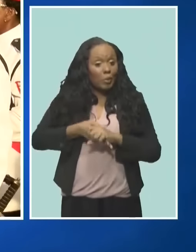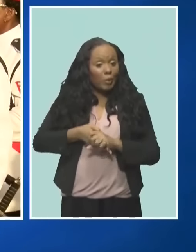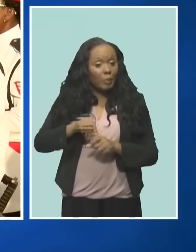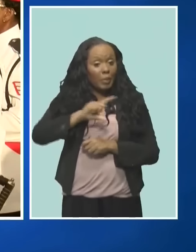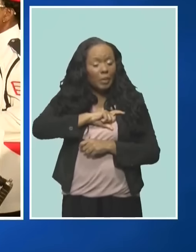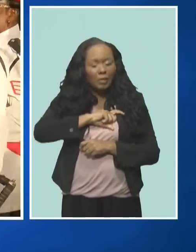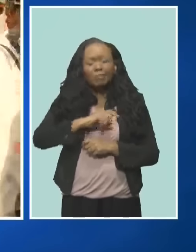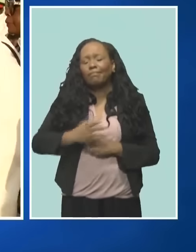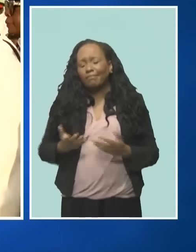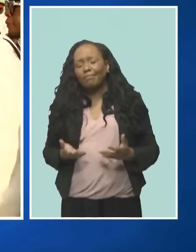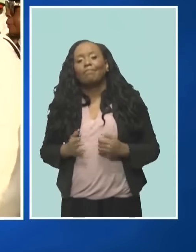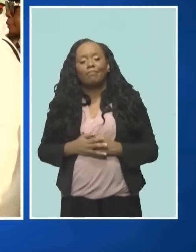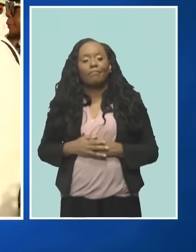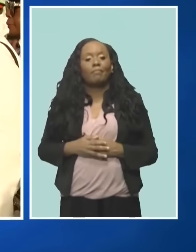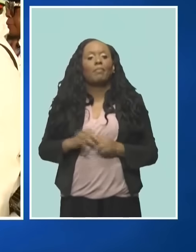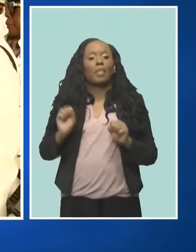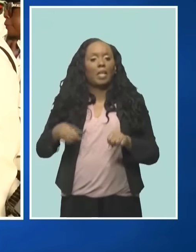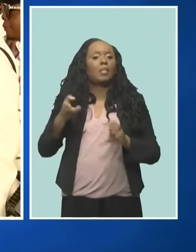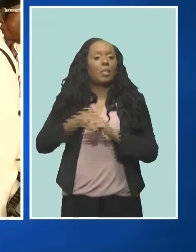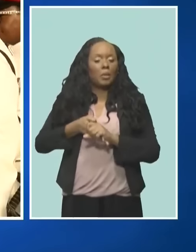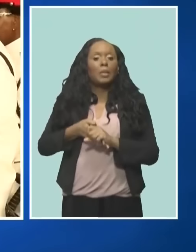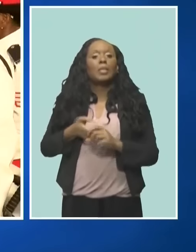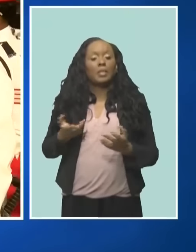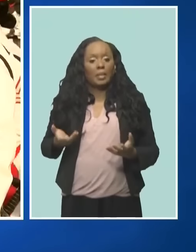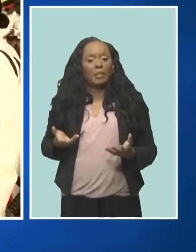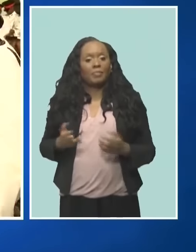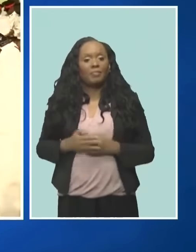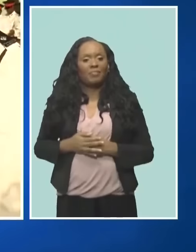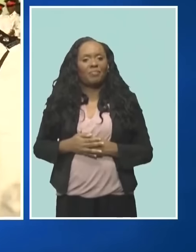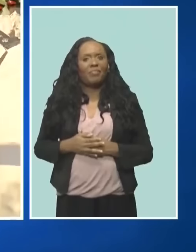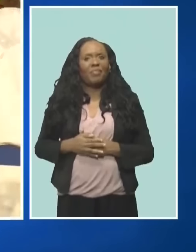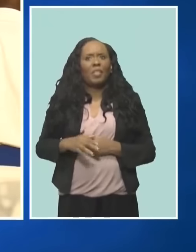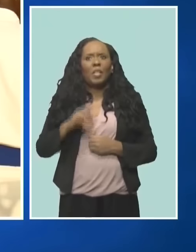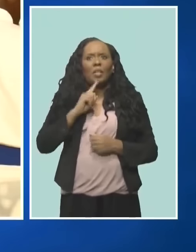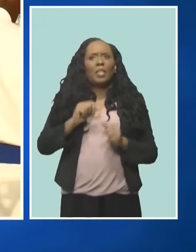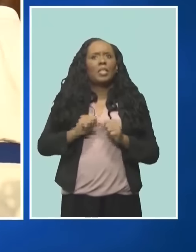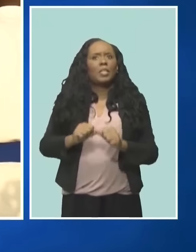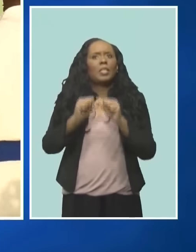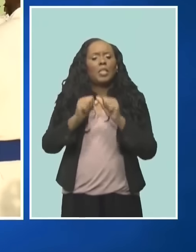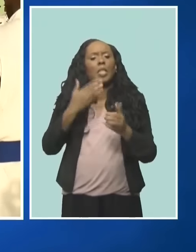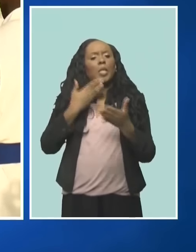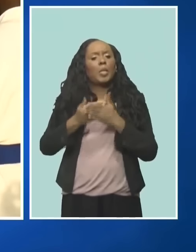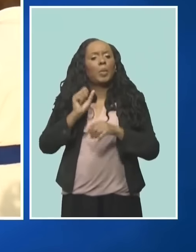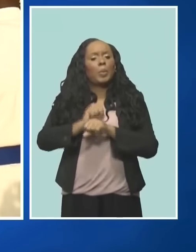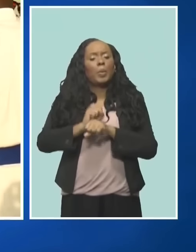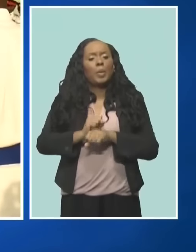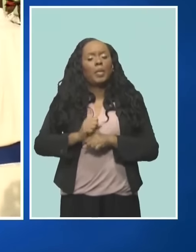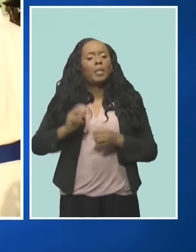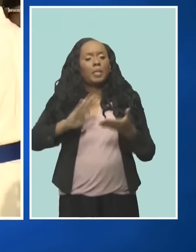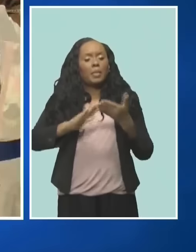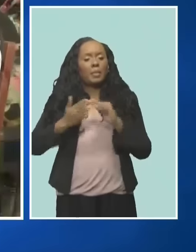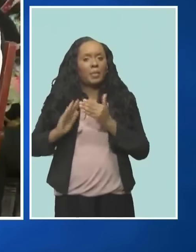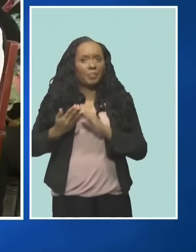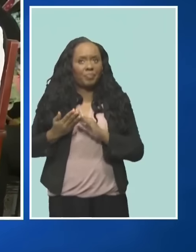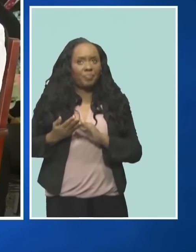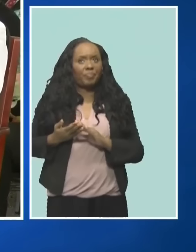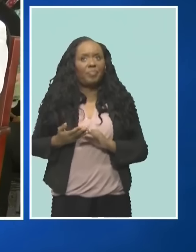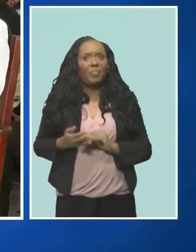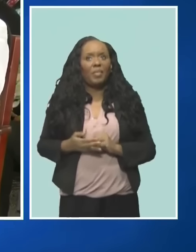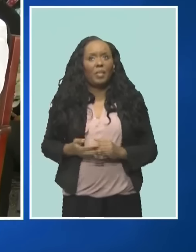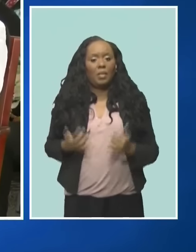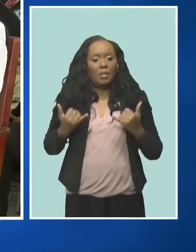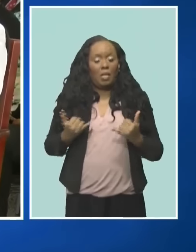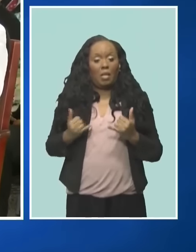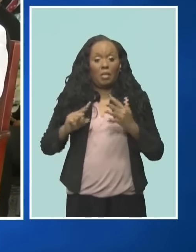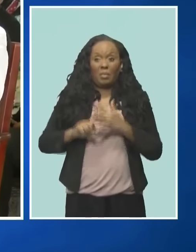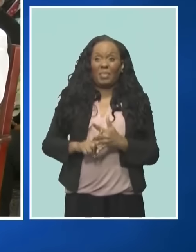the step, take the leap, and join the service to do the good work that we're doing in our community. This has only been the beginning of